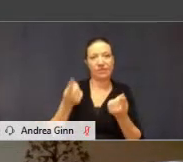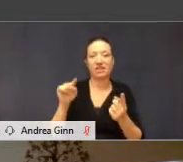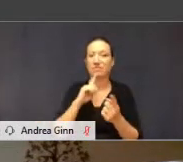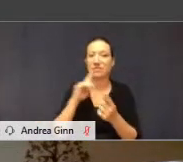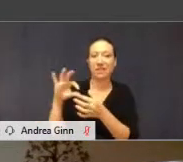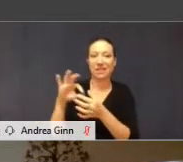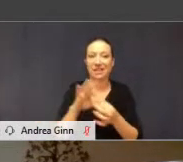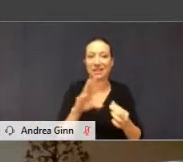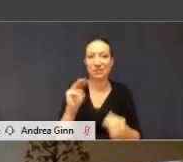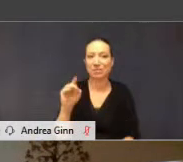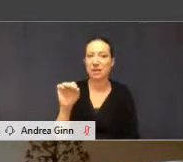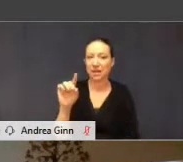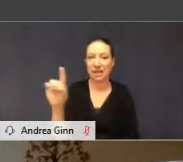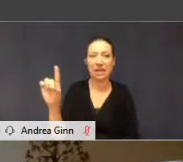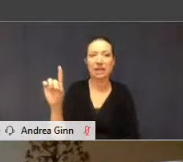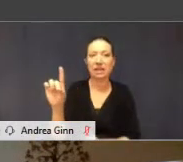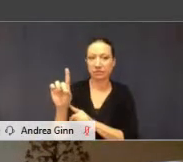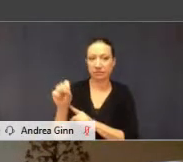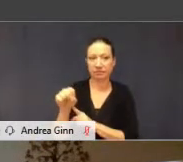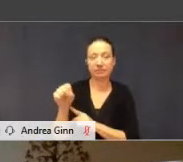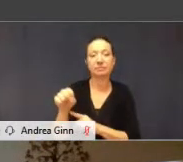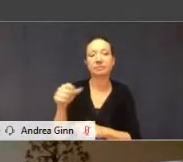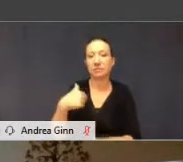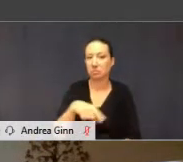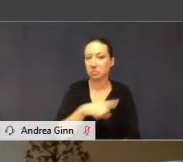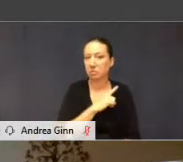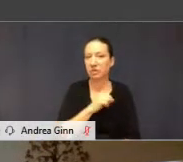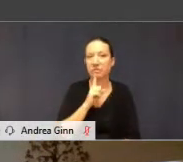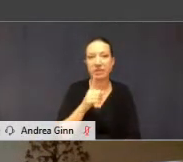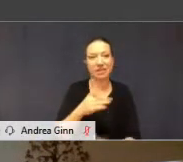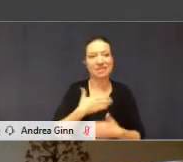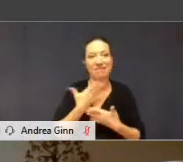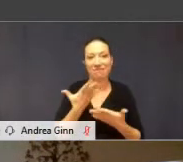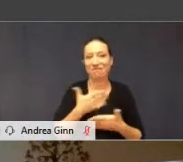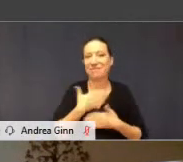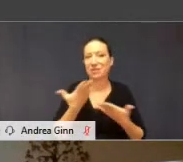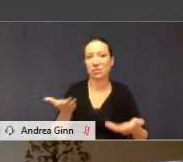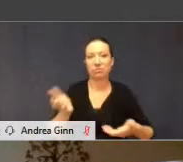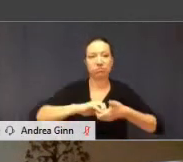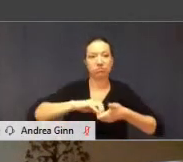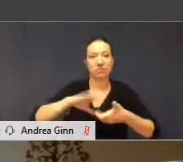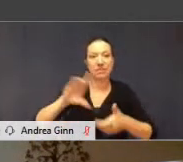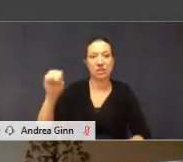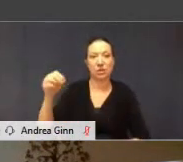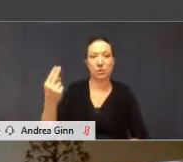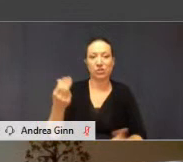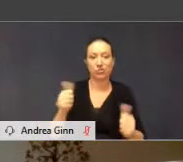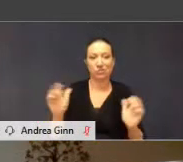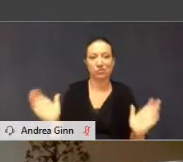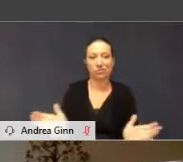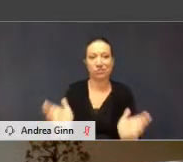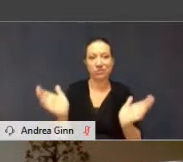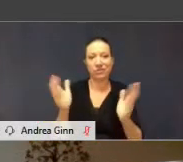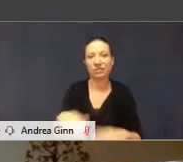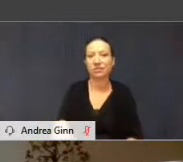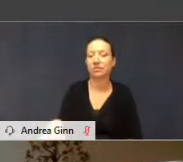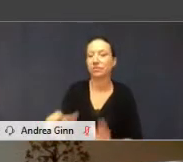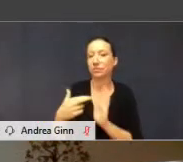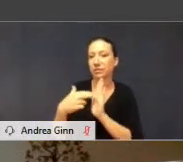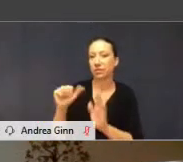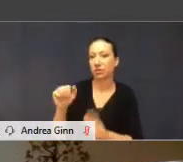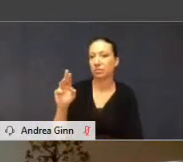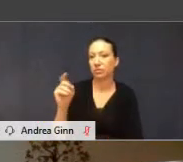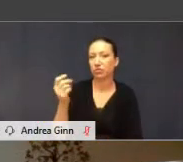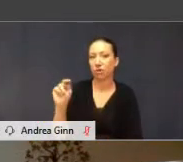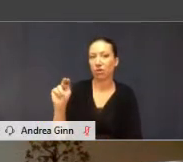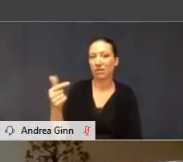you will, and we're heavily involved with DOH in it. Great, thank you very much. That's a particular area of interest of mine.